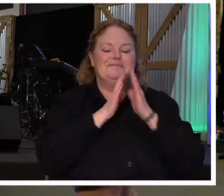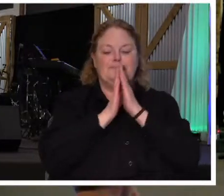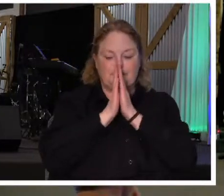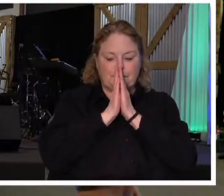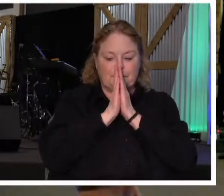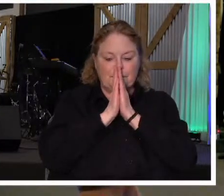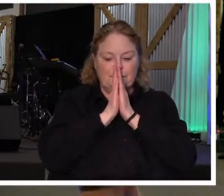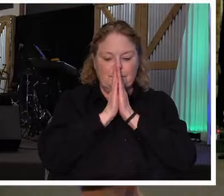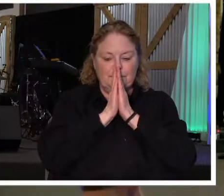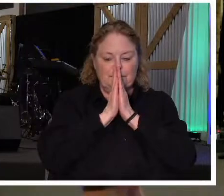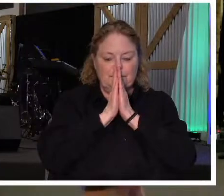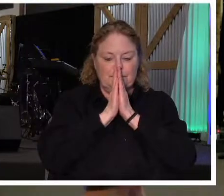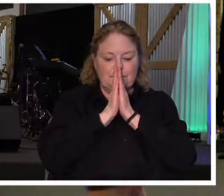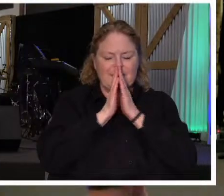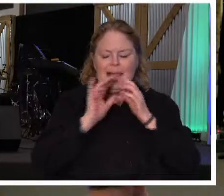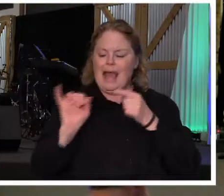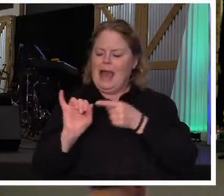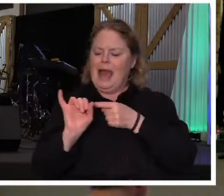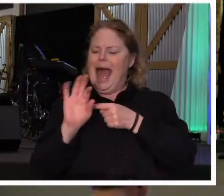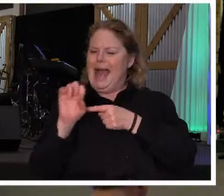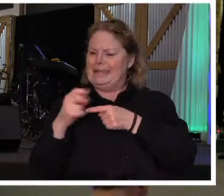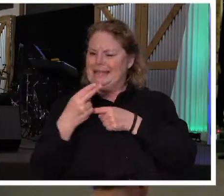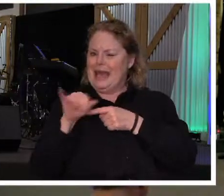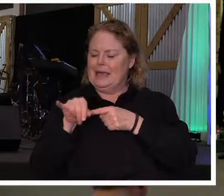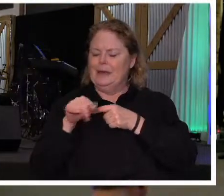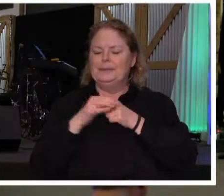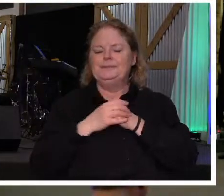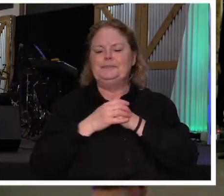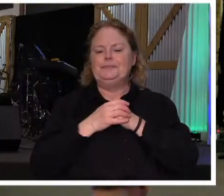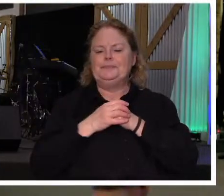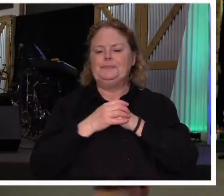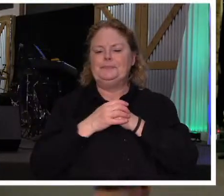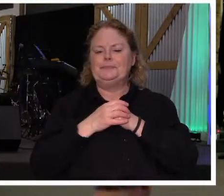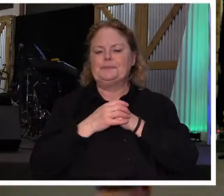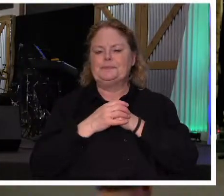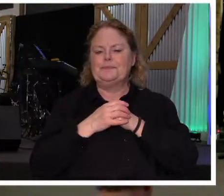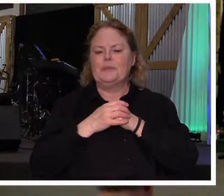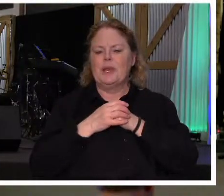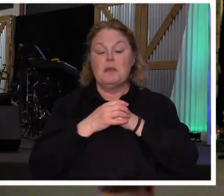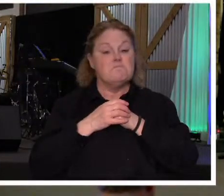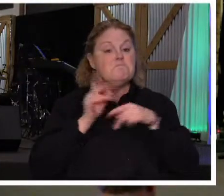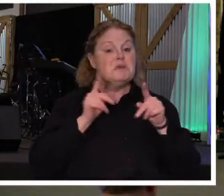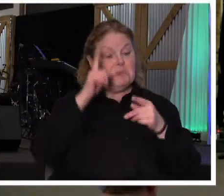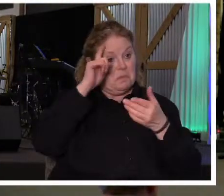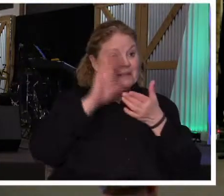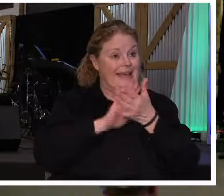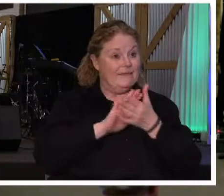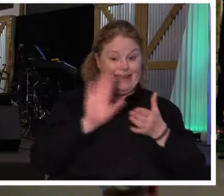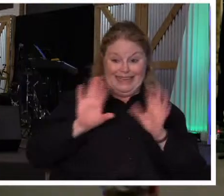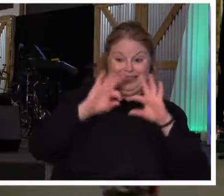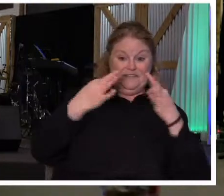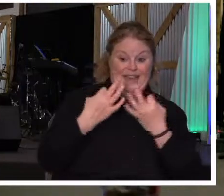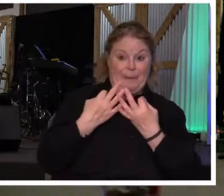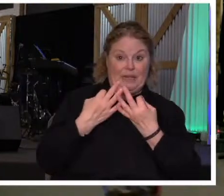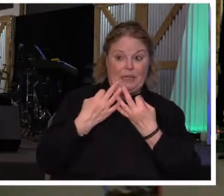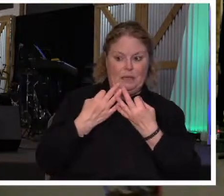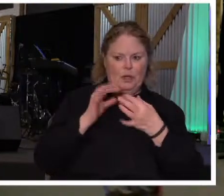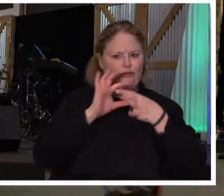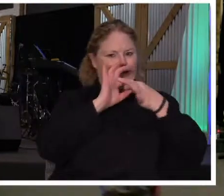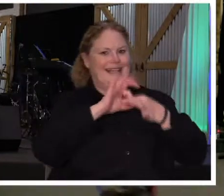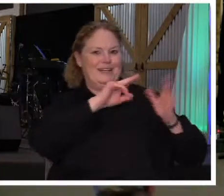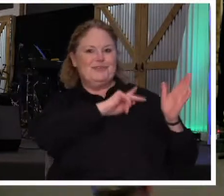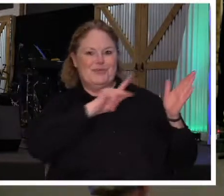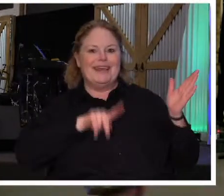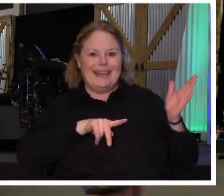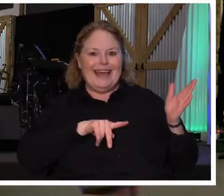For Isaiah, Jewish tradition says that Isaiah was from a royal family. Jewish tradition says that